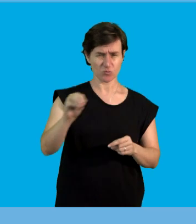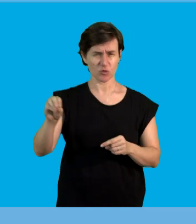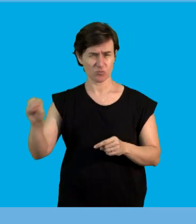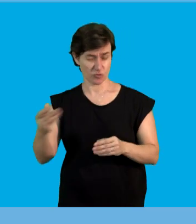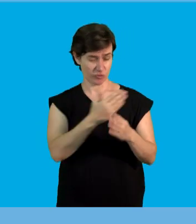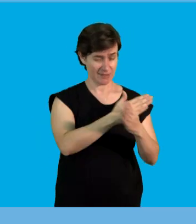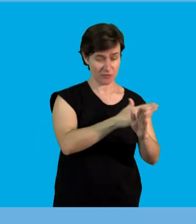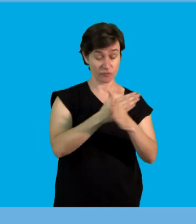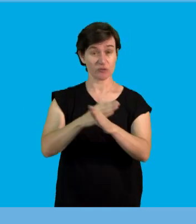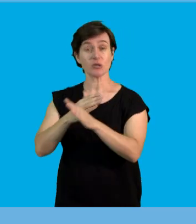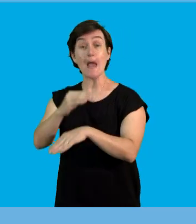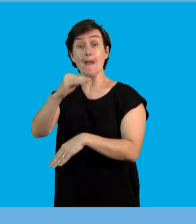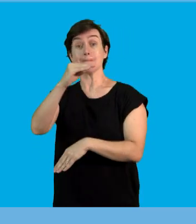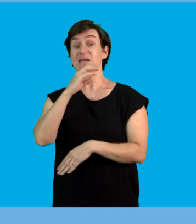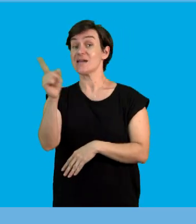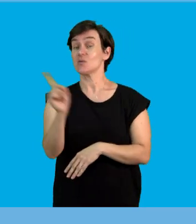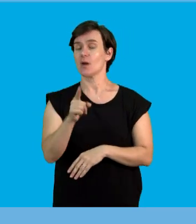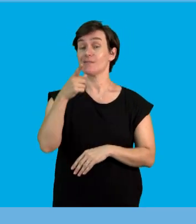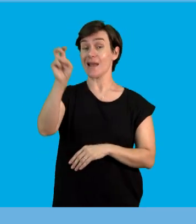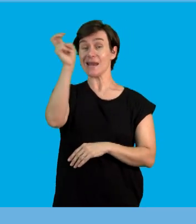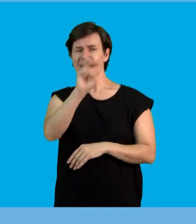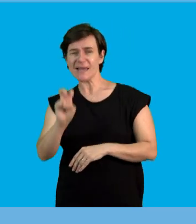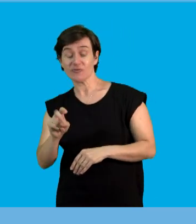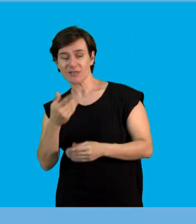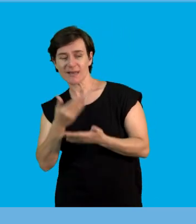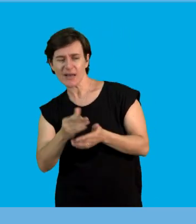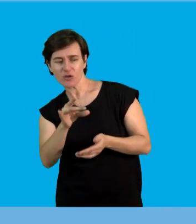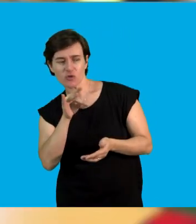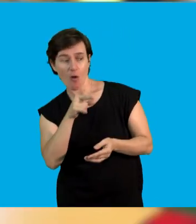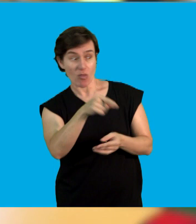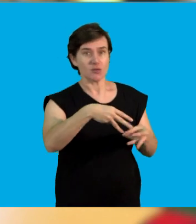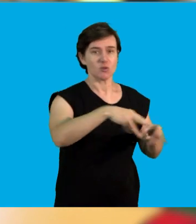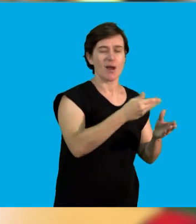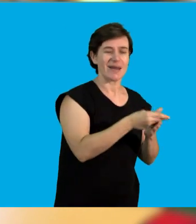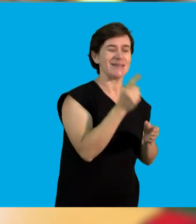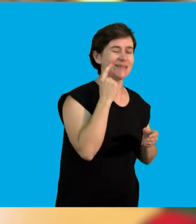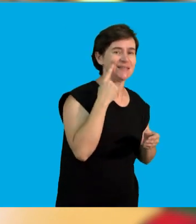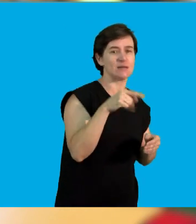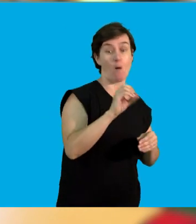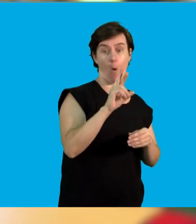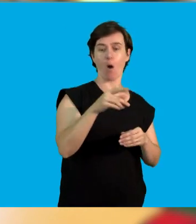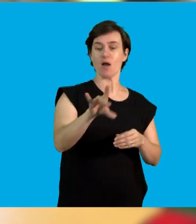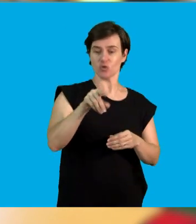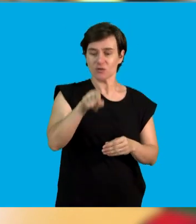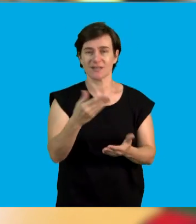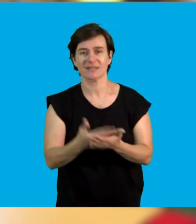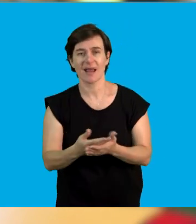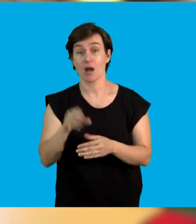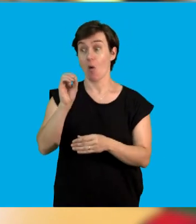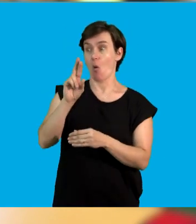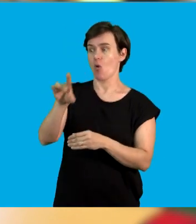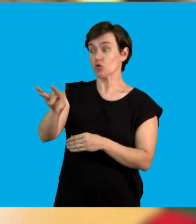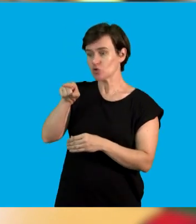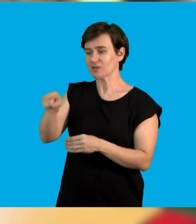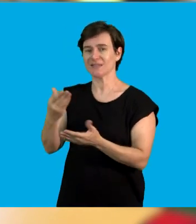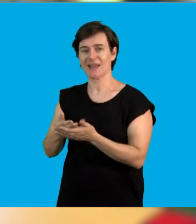more alternative pathways for the current. So the more resistors we add in parallel, there's more alternative pathways we are providing